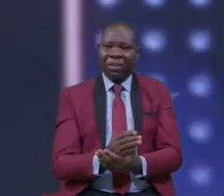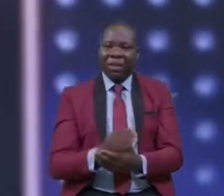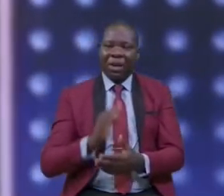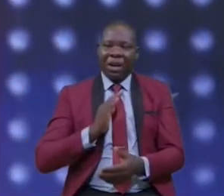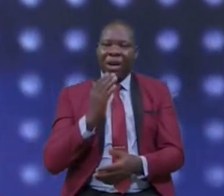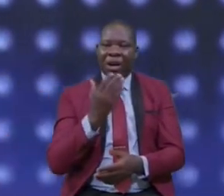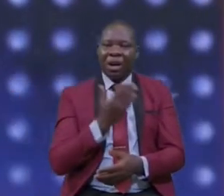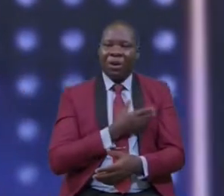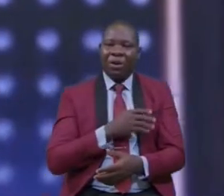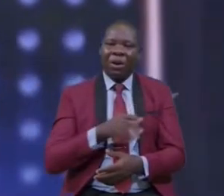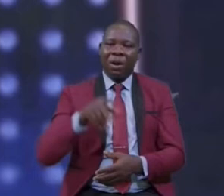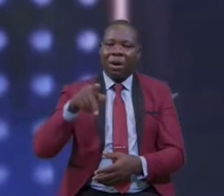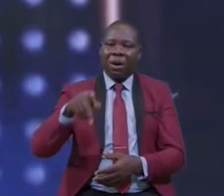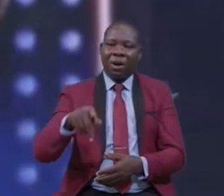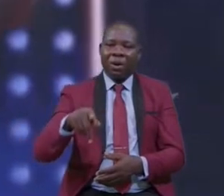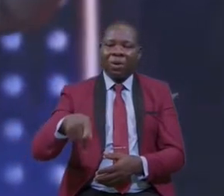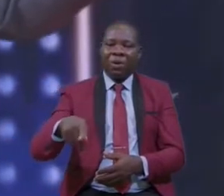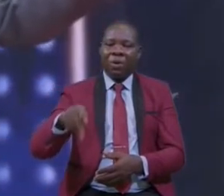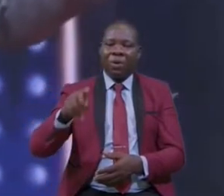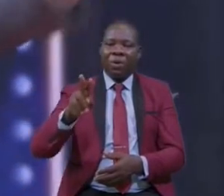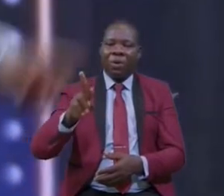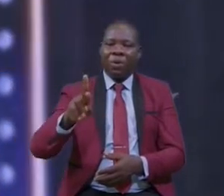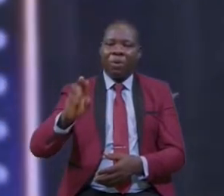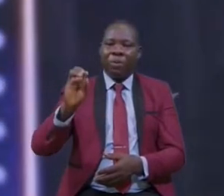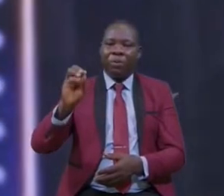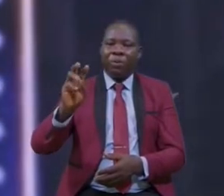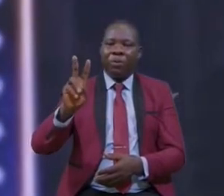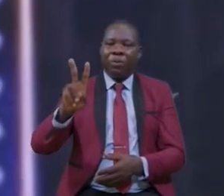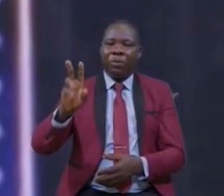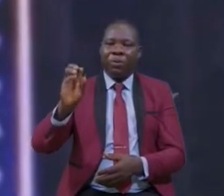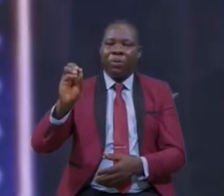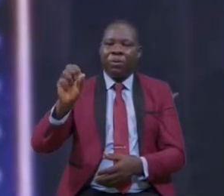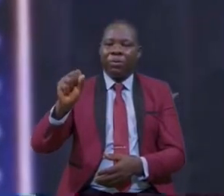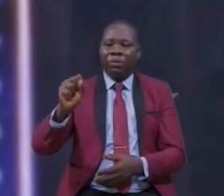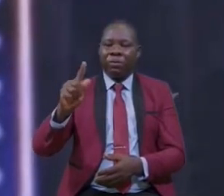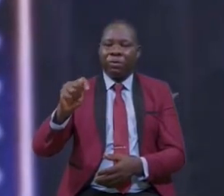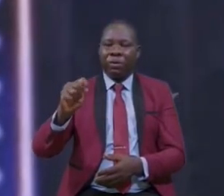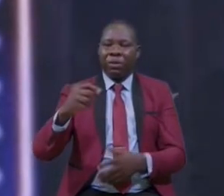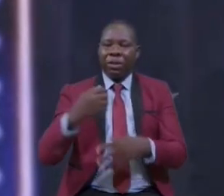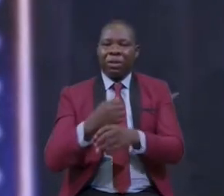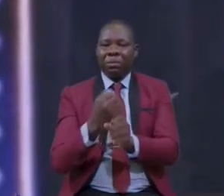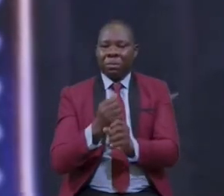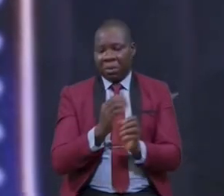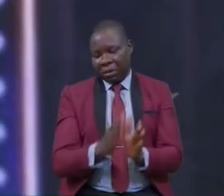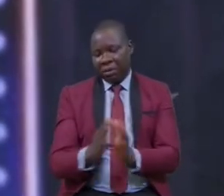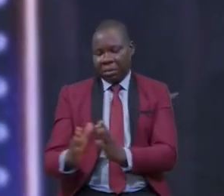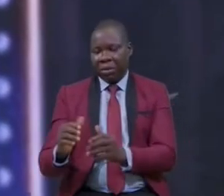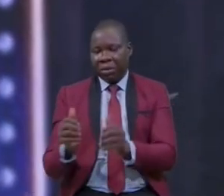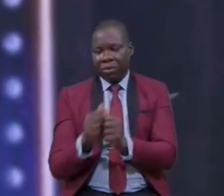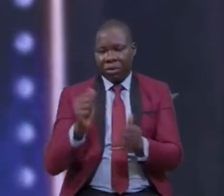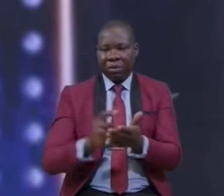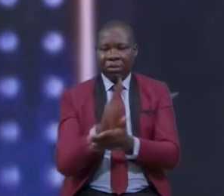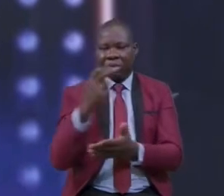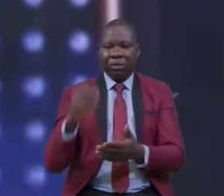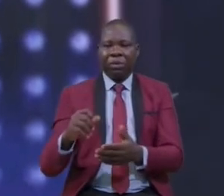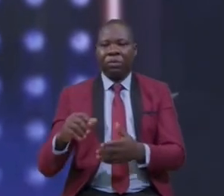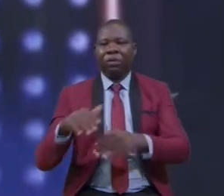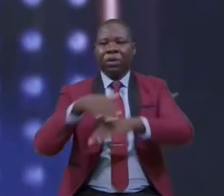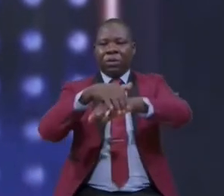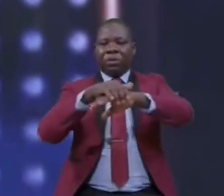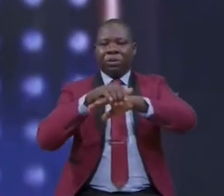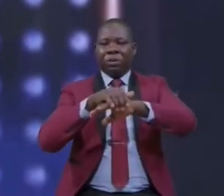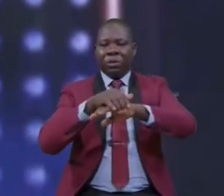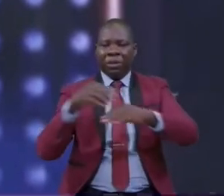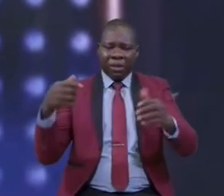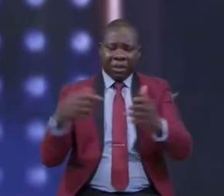made arrangement with the University of London. He said, "This man is too committed